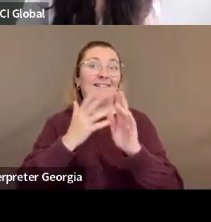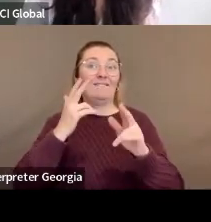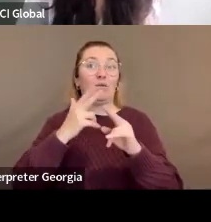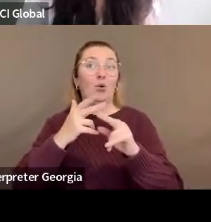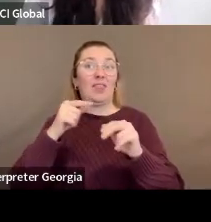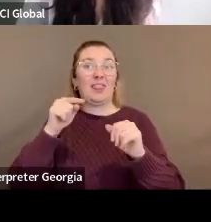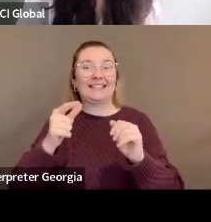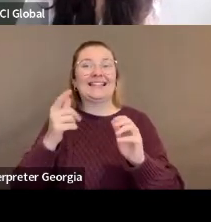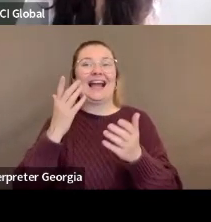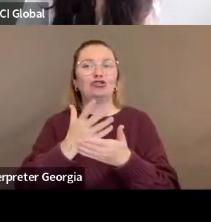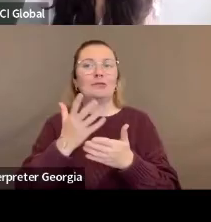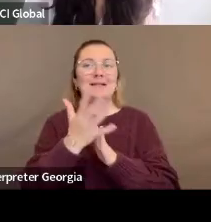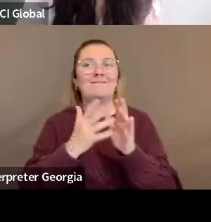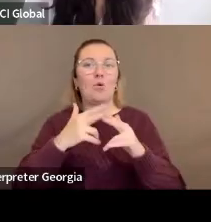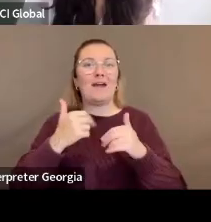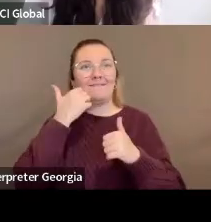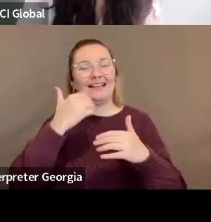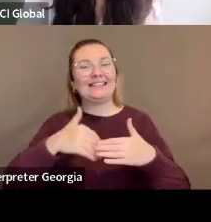daily lives.